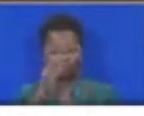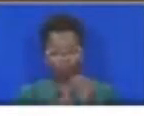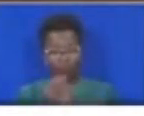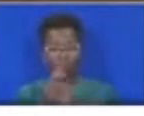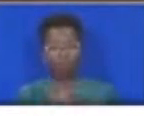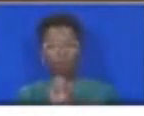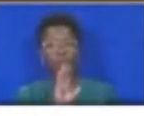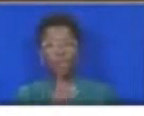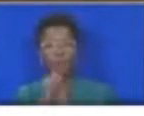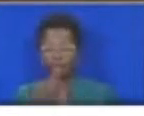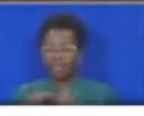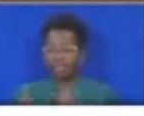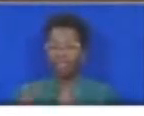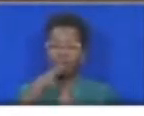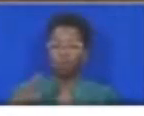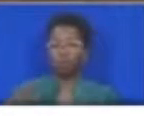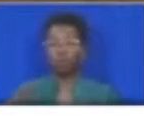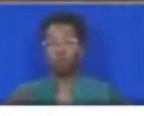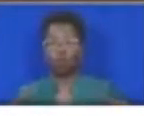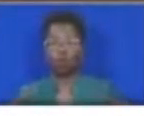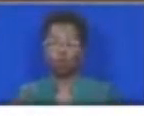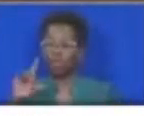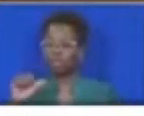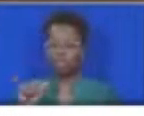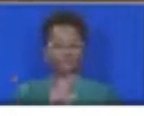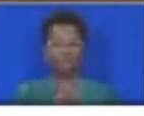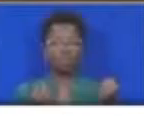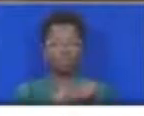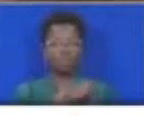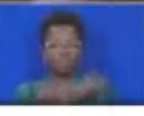Instead, you are spending this money to show off. The DA will not be supporting this budget. I thank you.